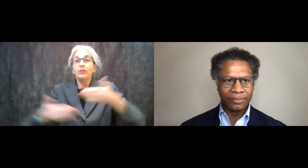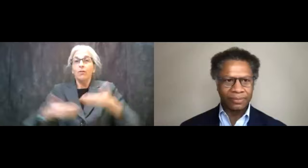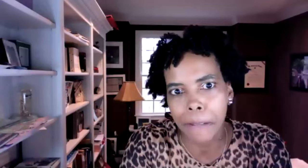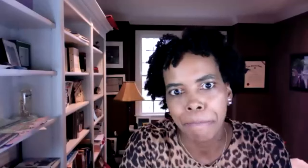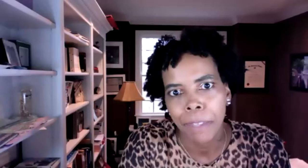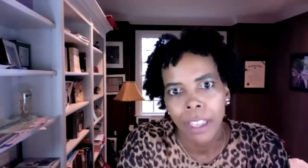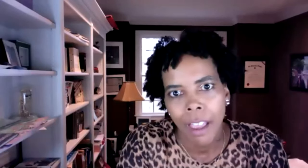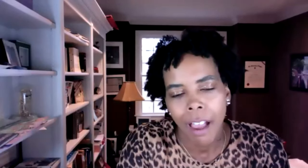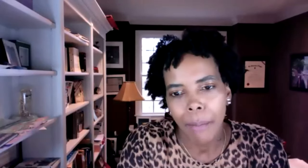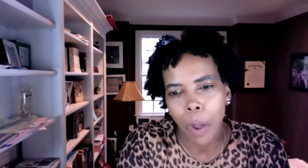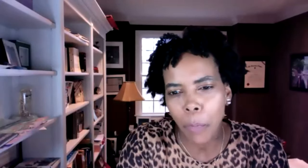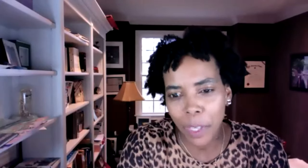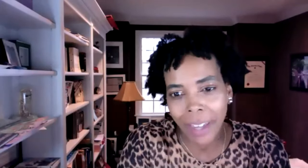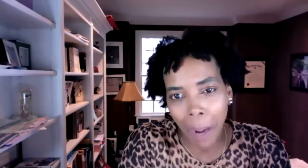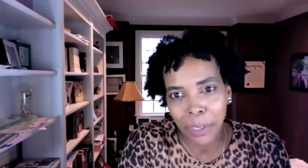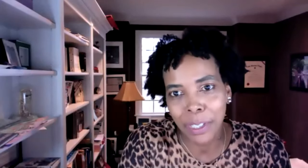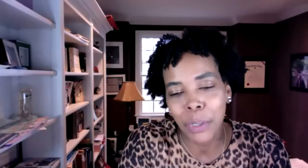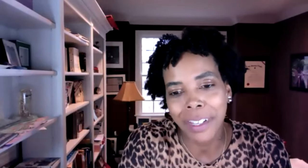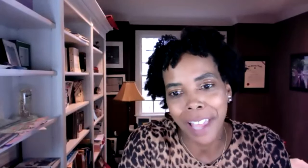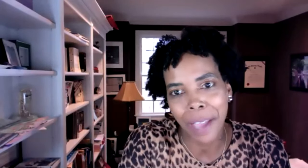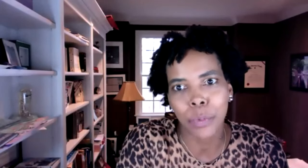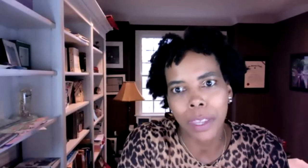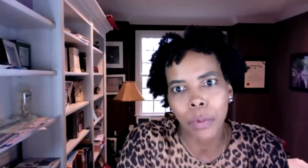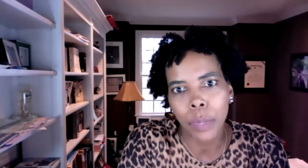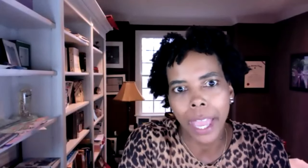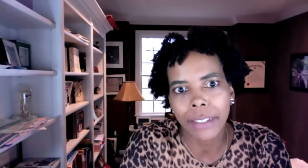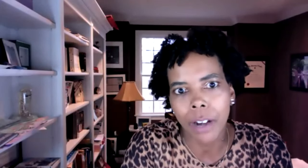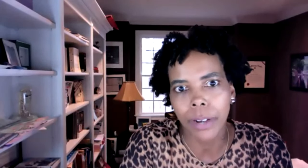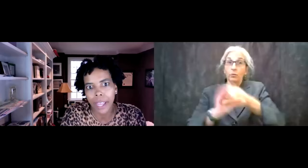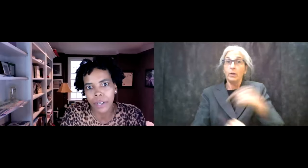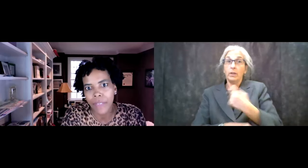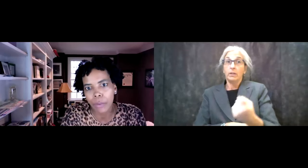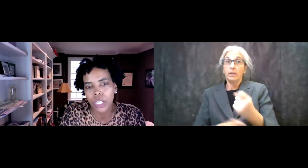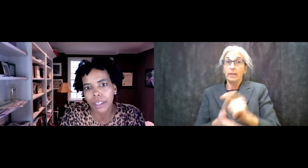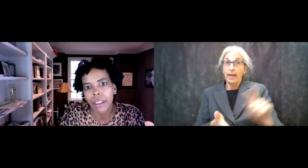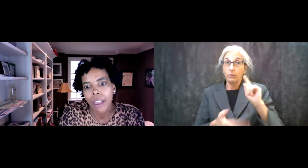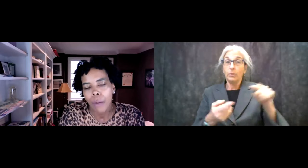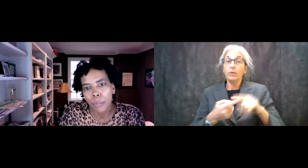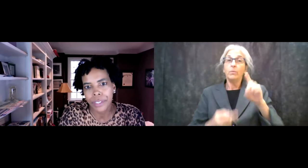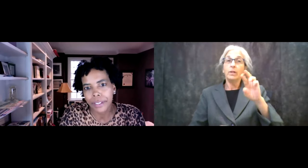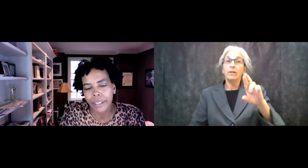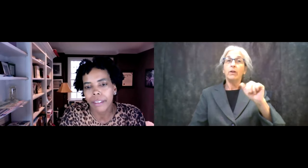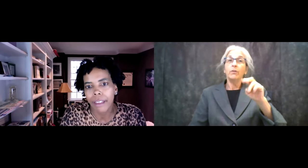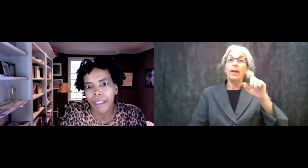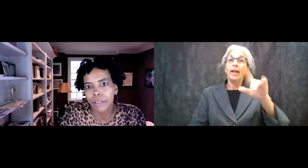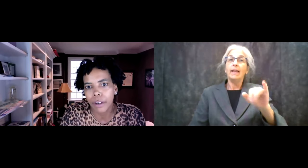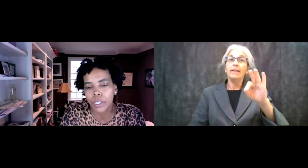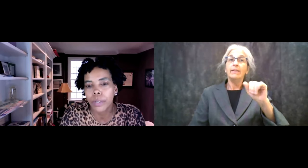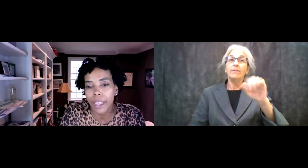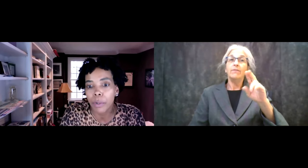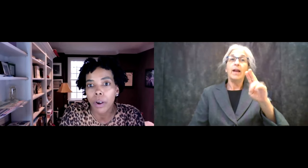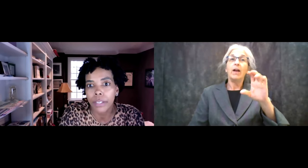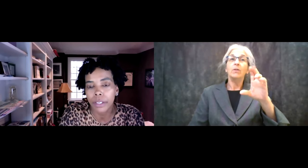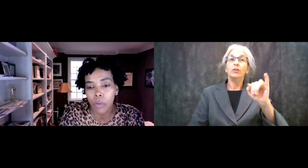Faith Friday. Hopefully you had an opportunity to join us last week when we had Dr. Anthony Fauci presenting and a